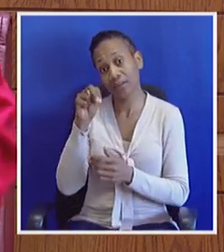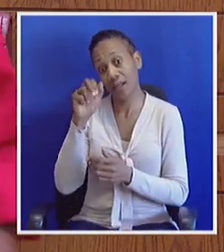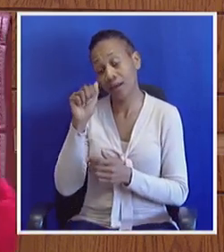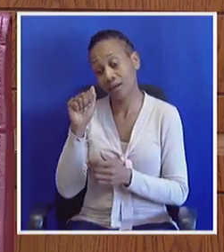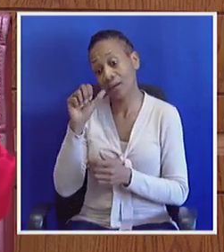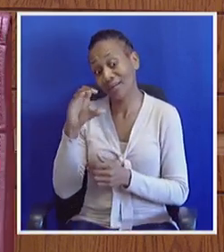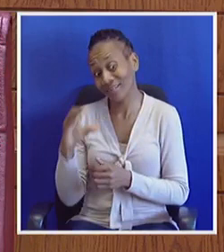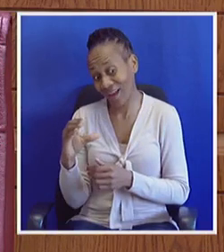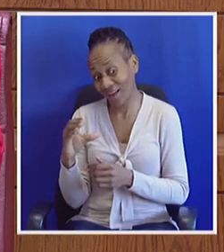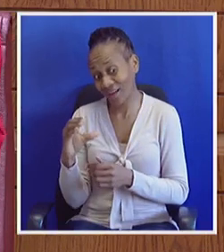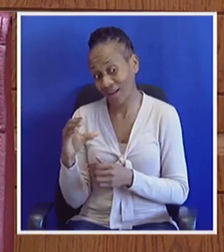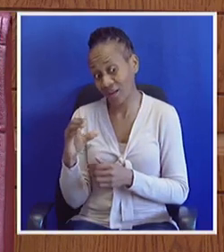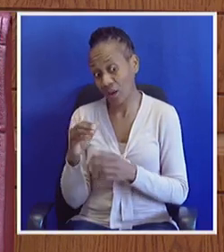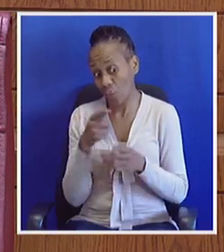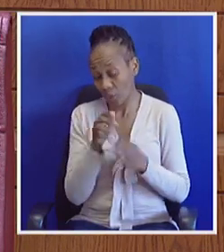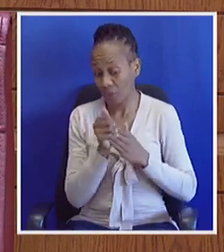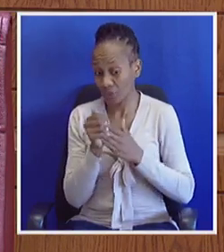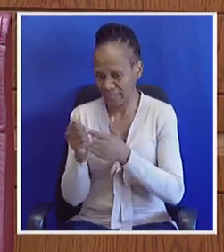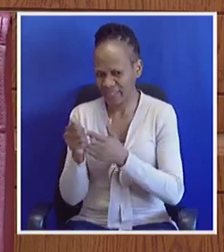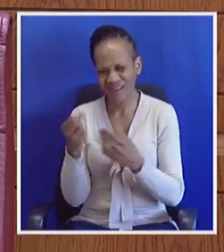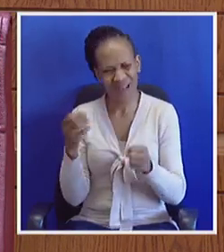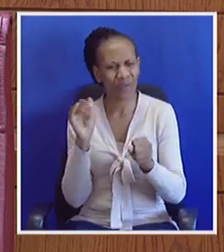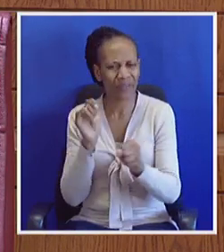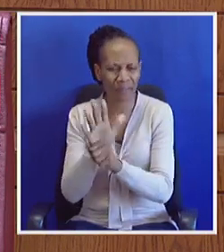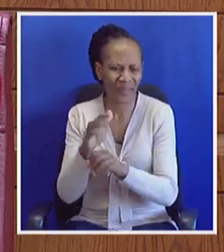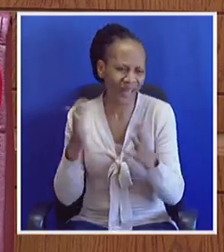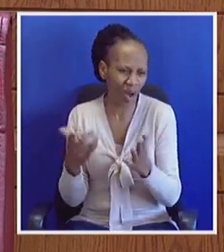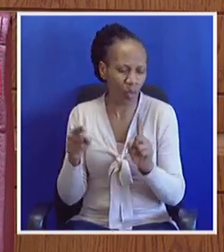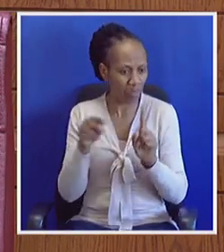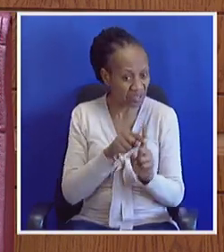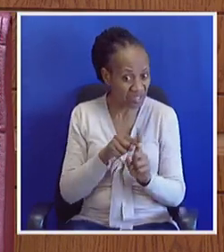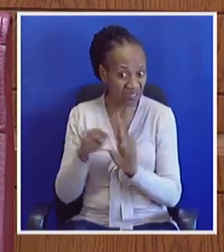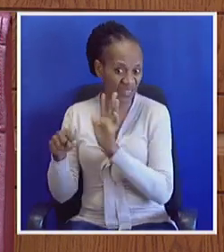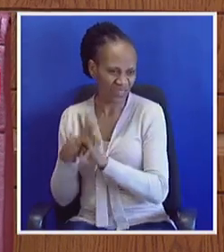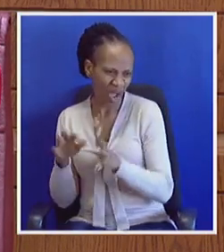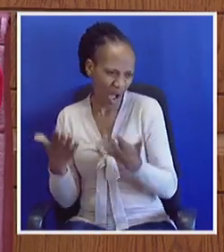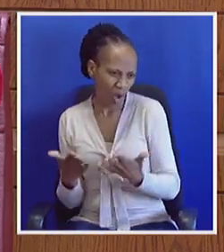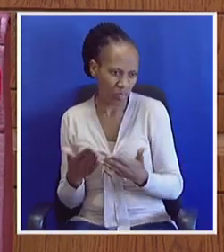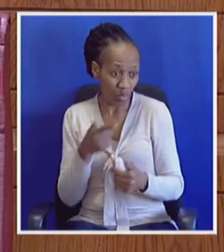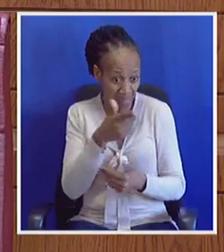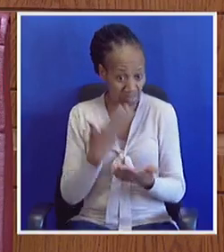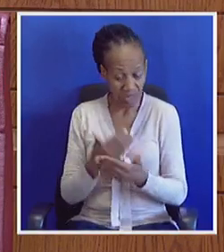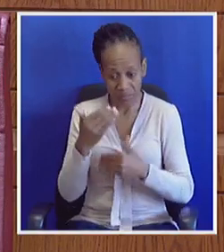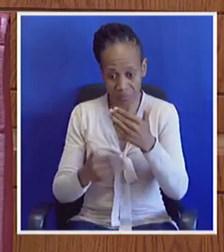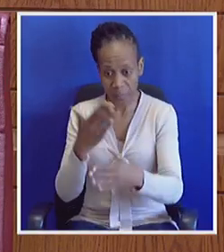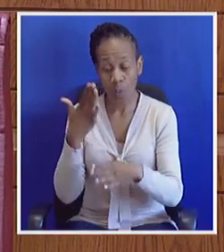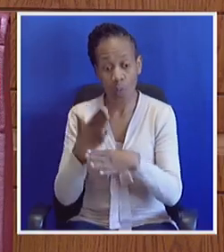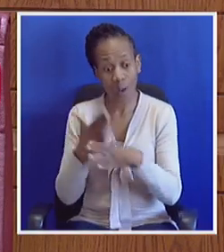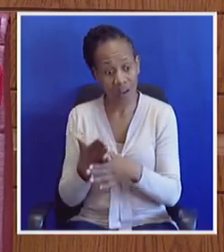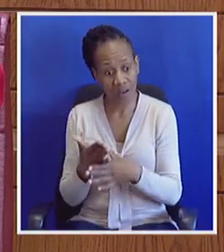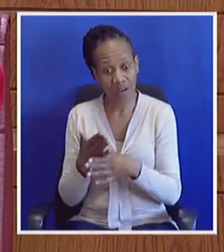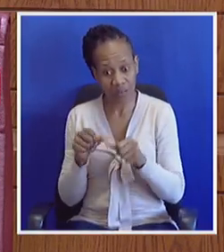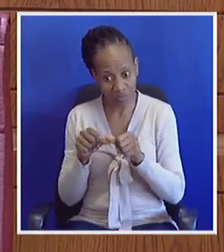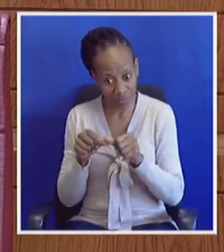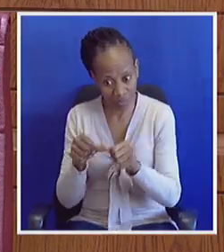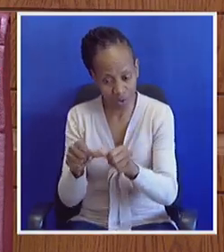personal controversies that is running about your name will affect your performance as a chairperson and the